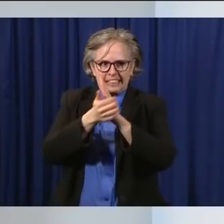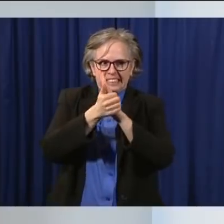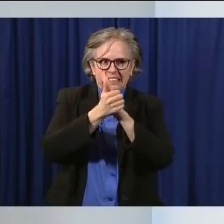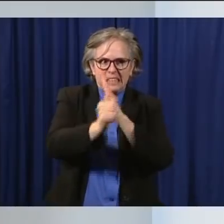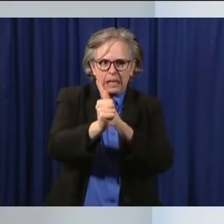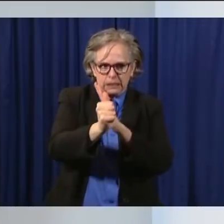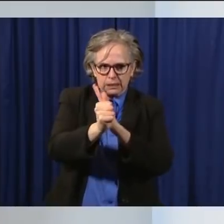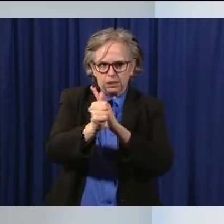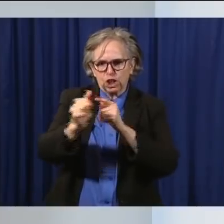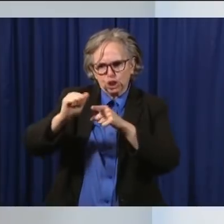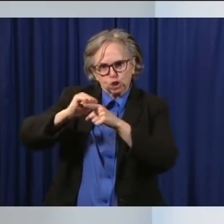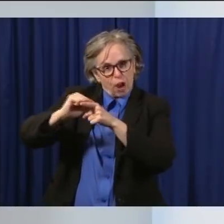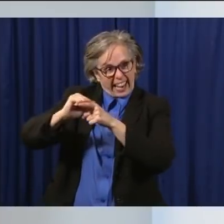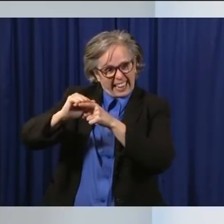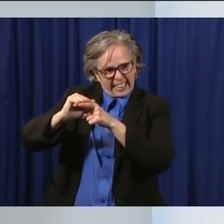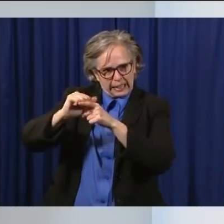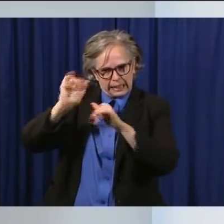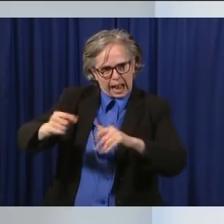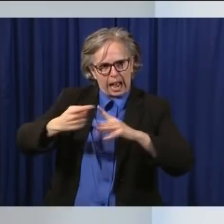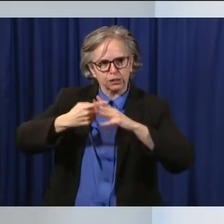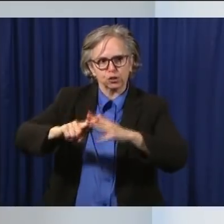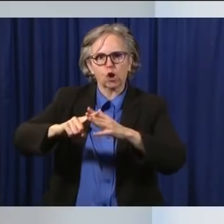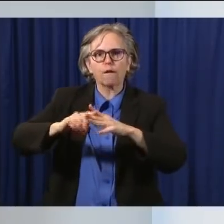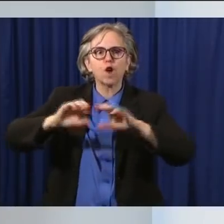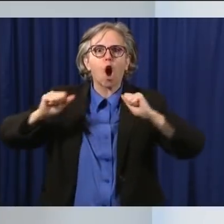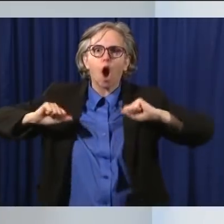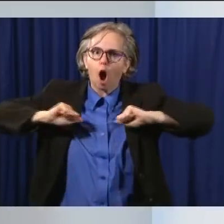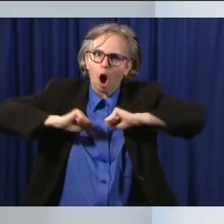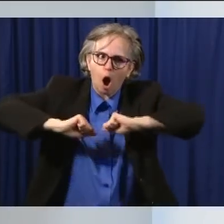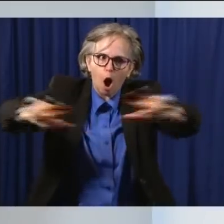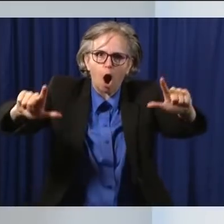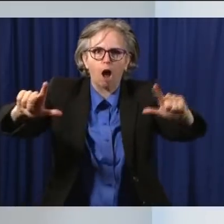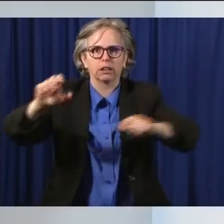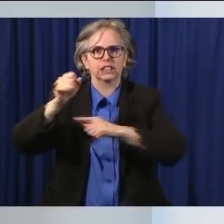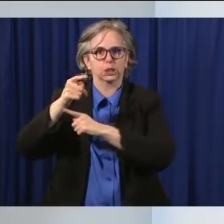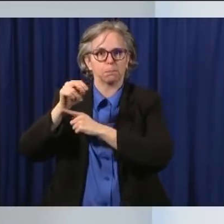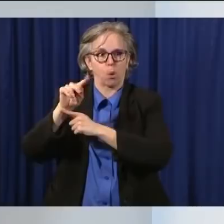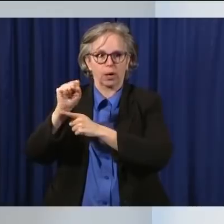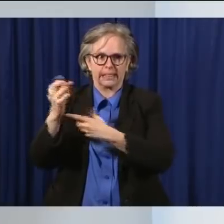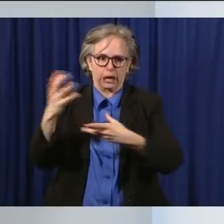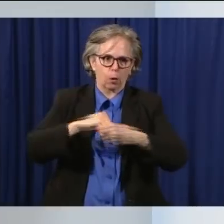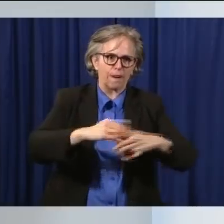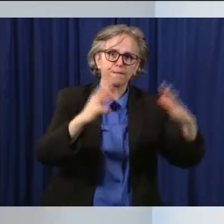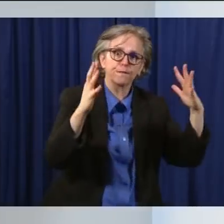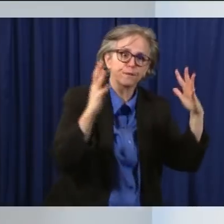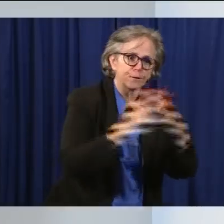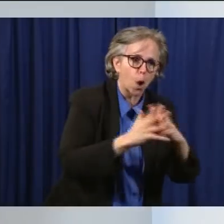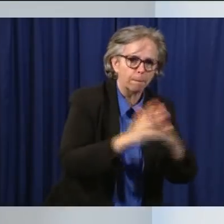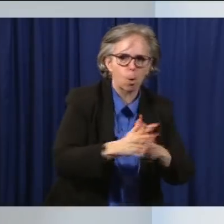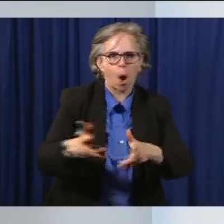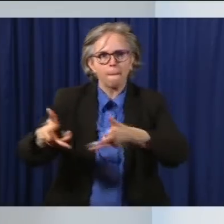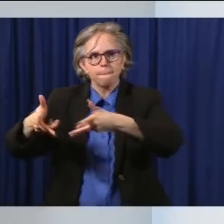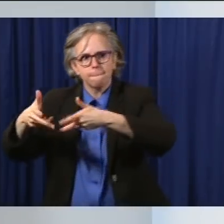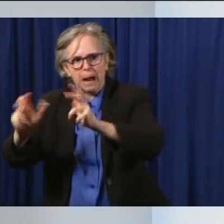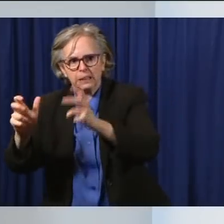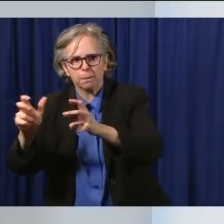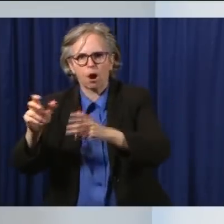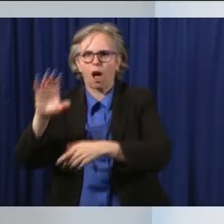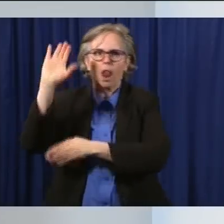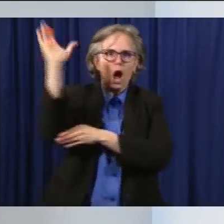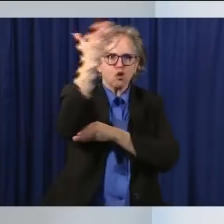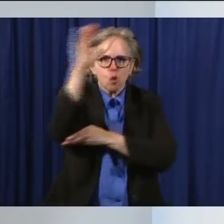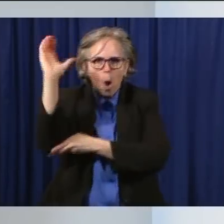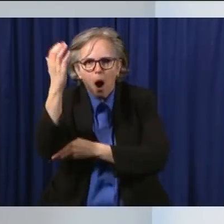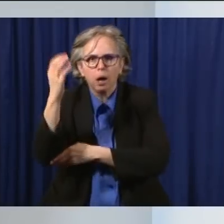other sports, including contact sports like football, basketball, and lacrosse, so long as safety protocols